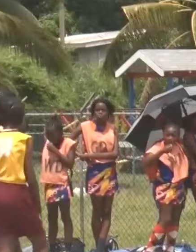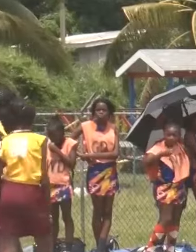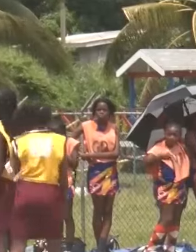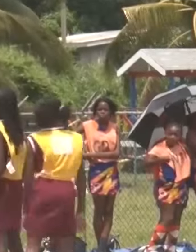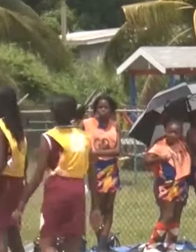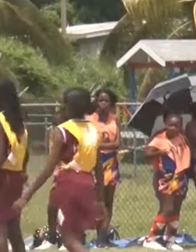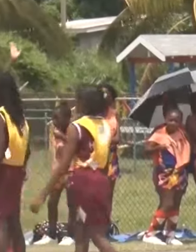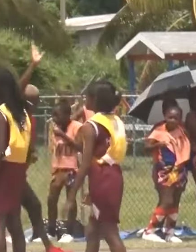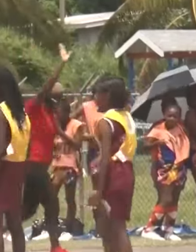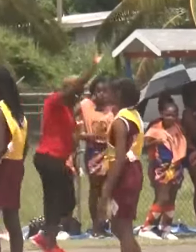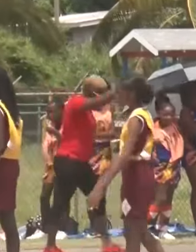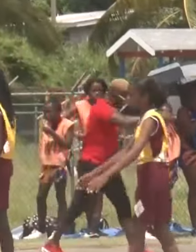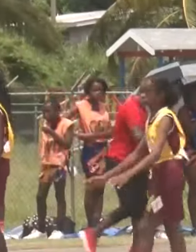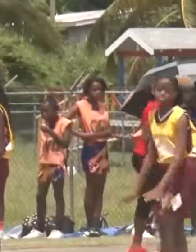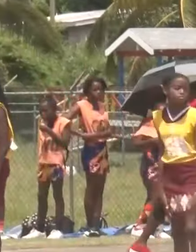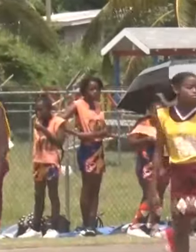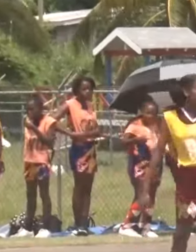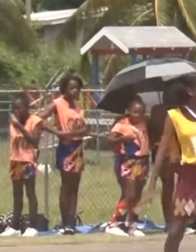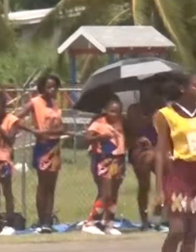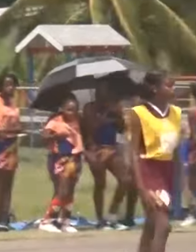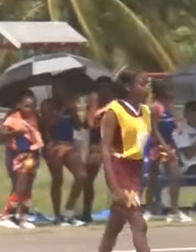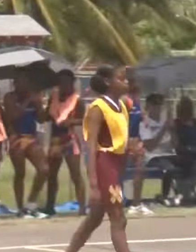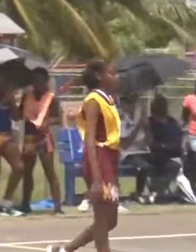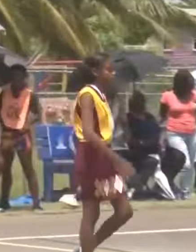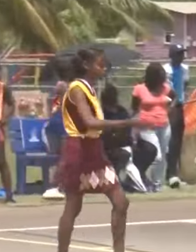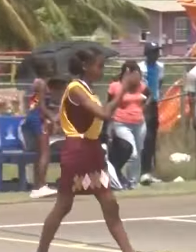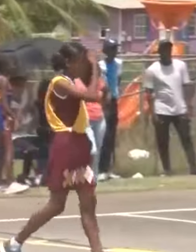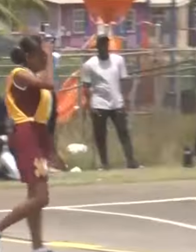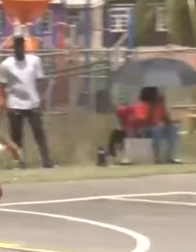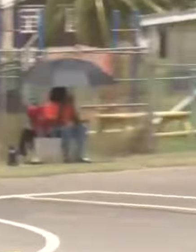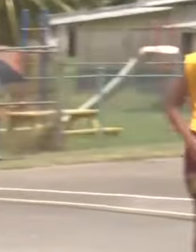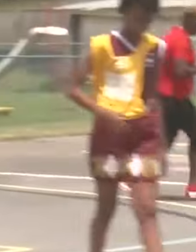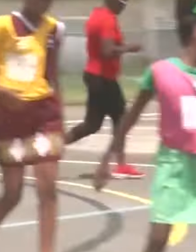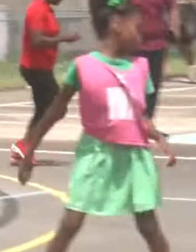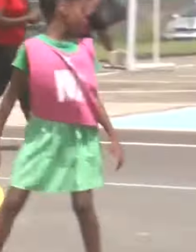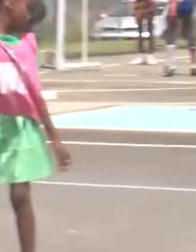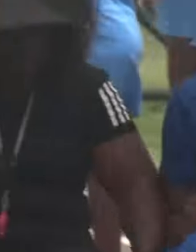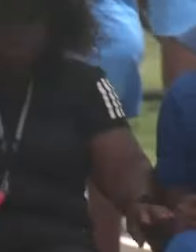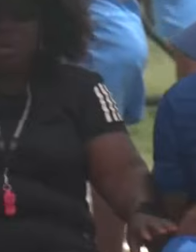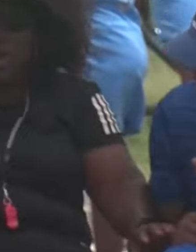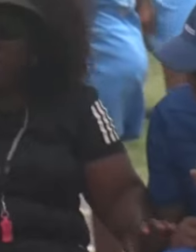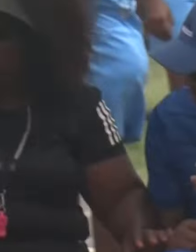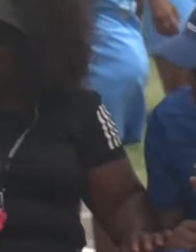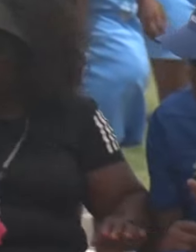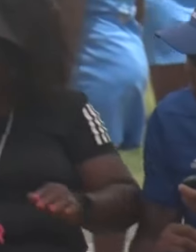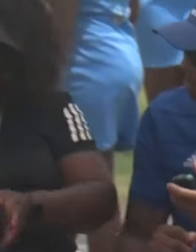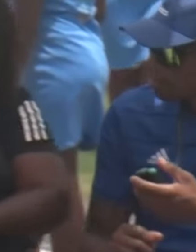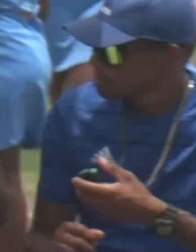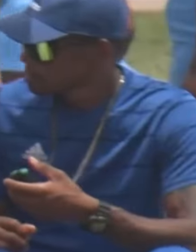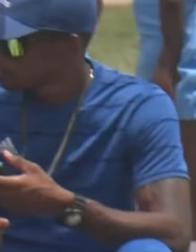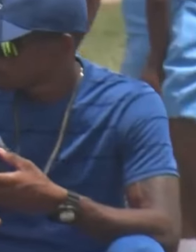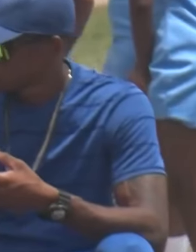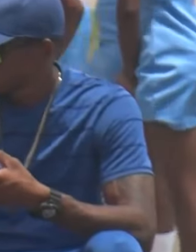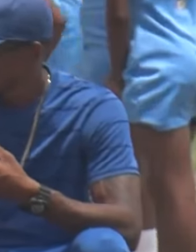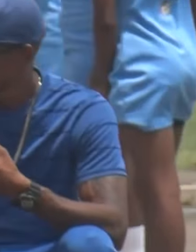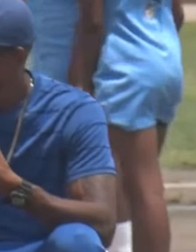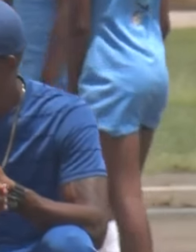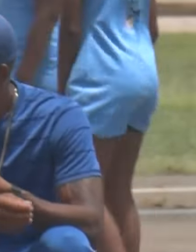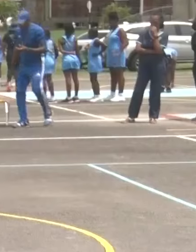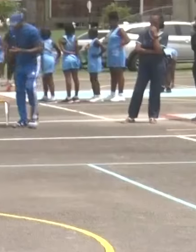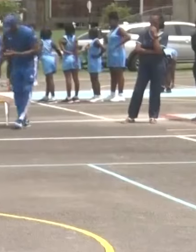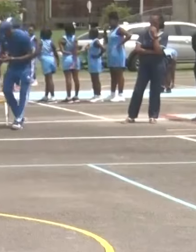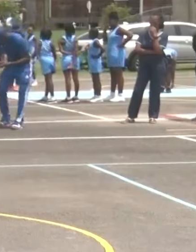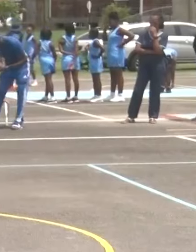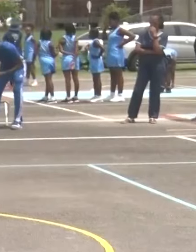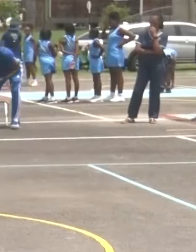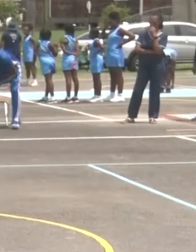one of 2 extra period goals as they defeated Hilda Skeen 5-3. Second match now, a place in the semi-finals